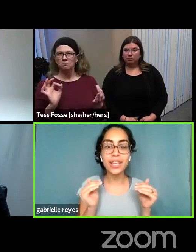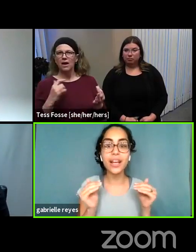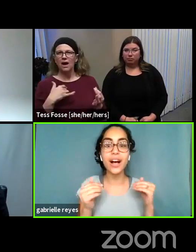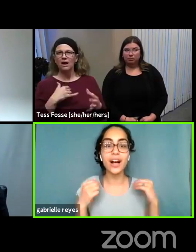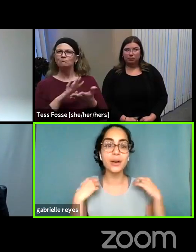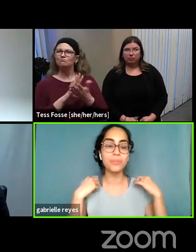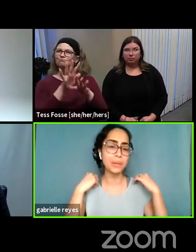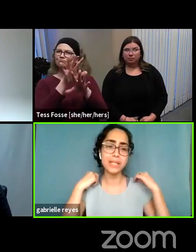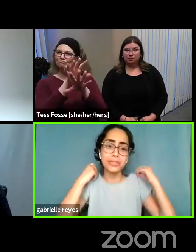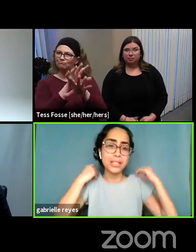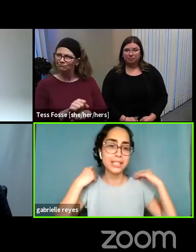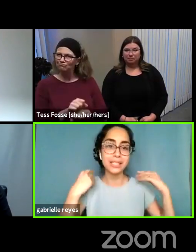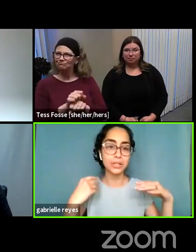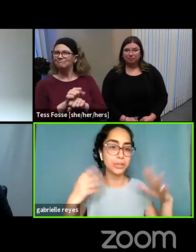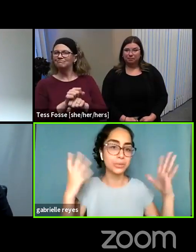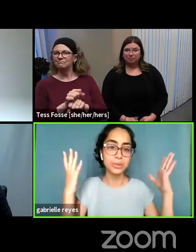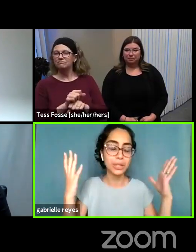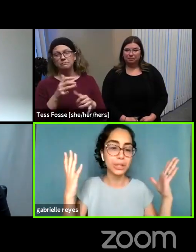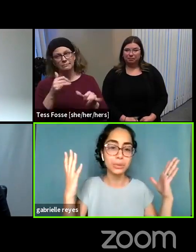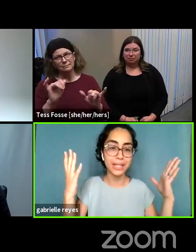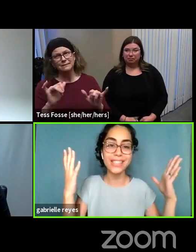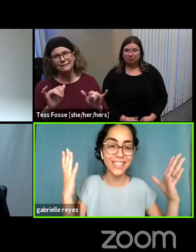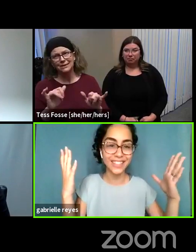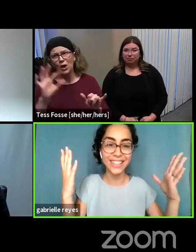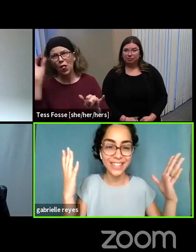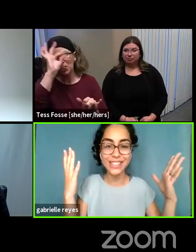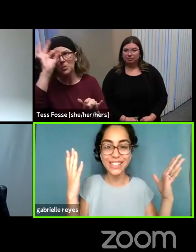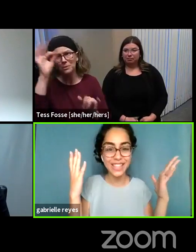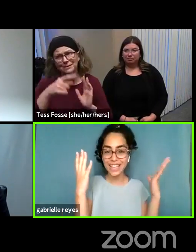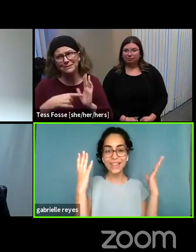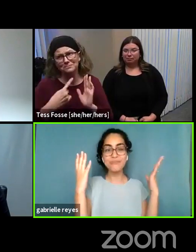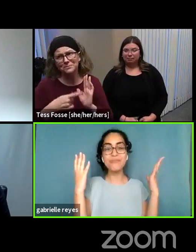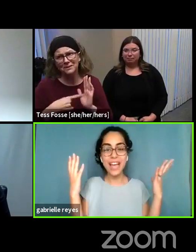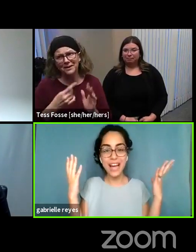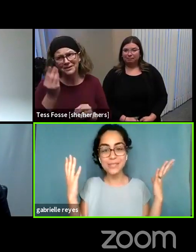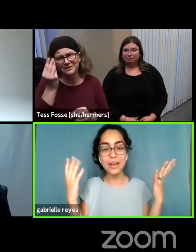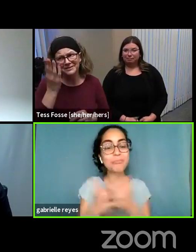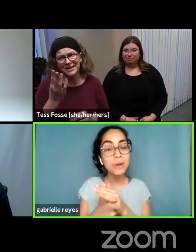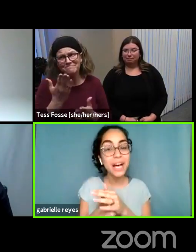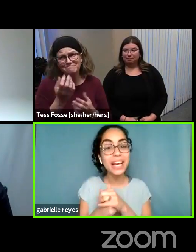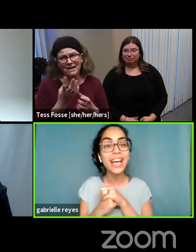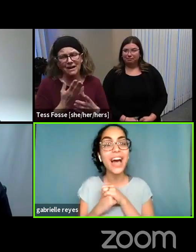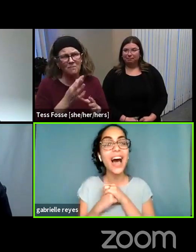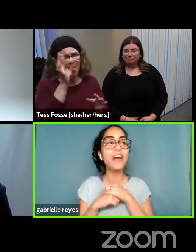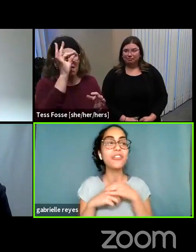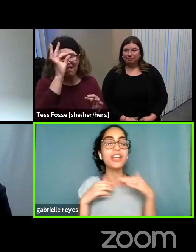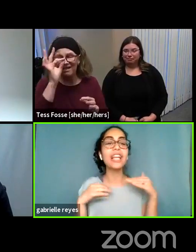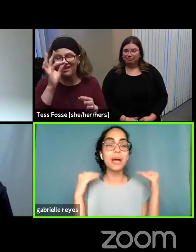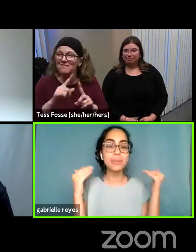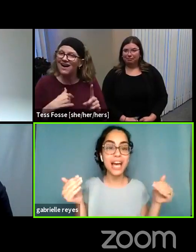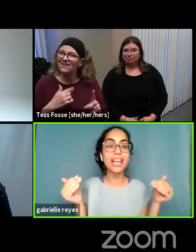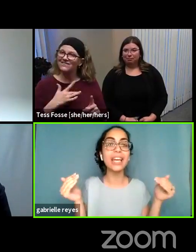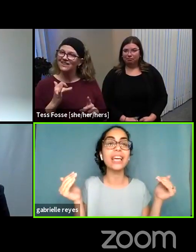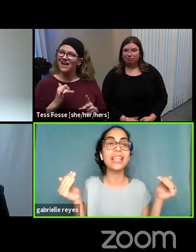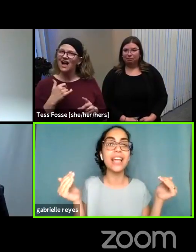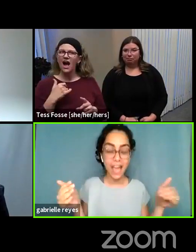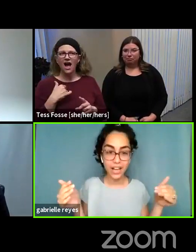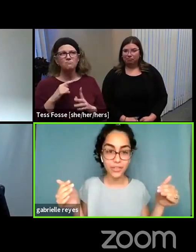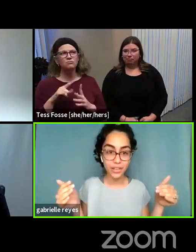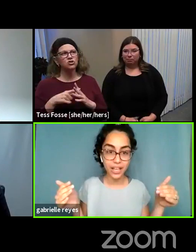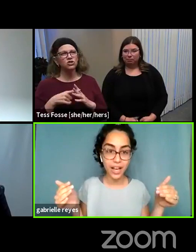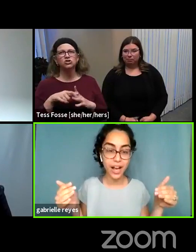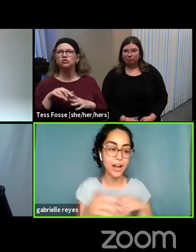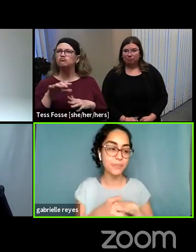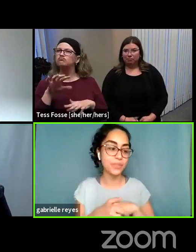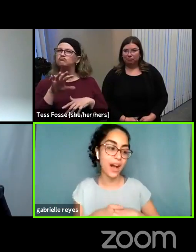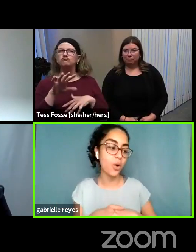hang of it. I'm definitely still clueless in many aspects, but I feel like I'm getting in the hang